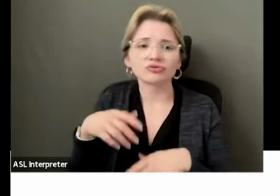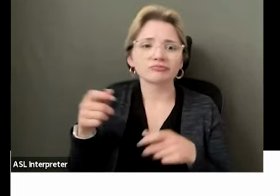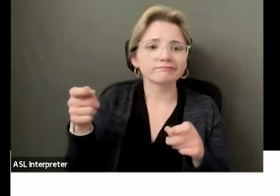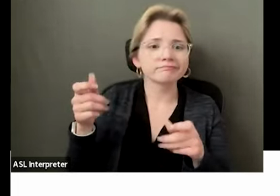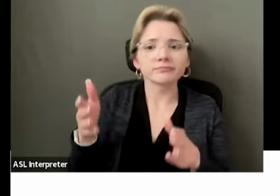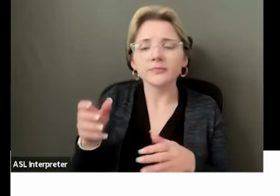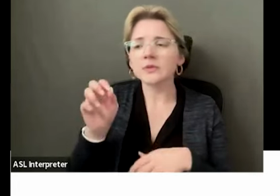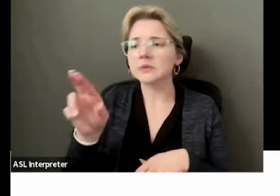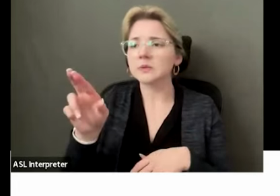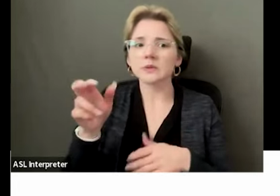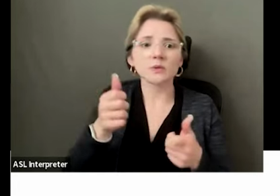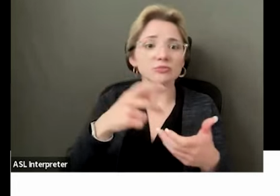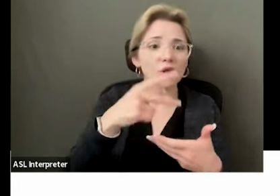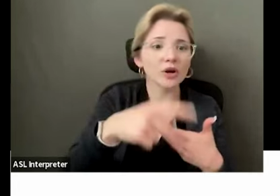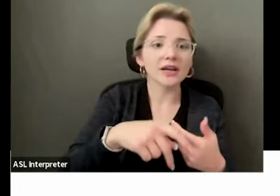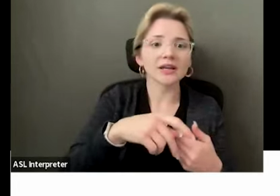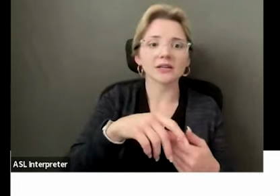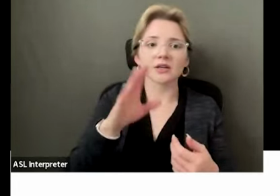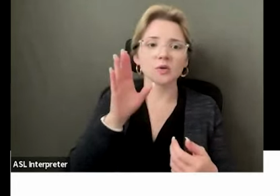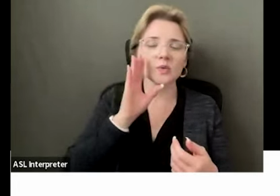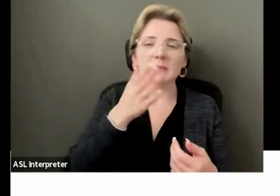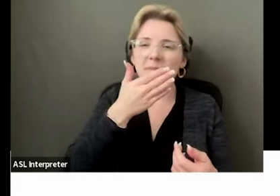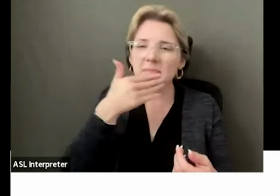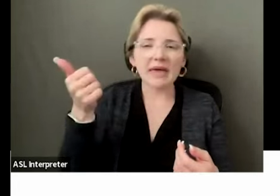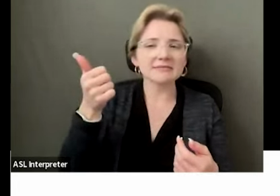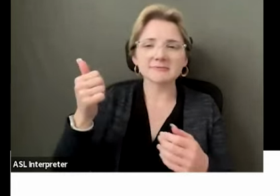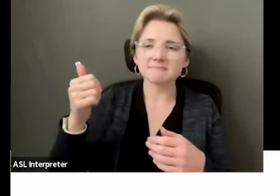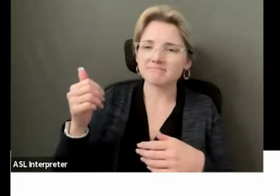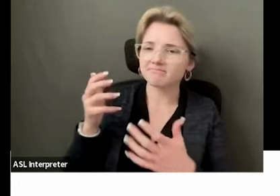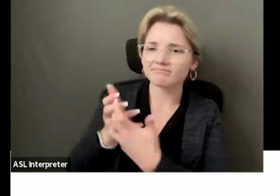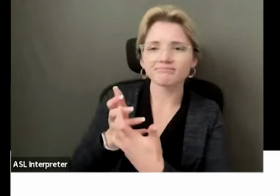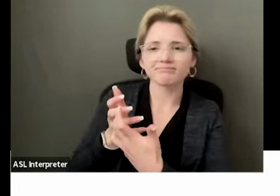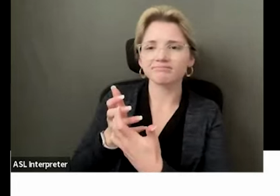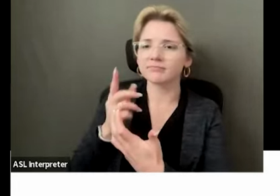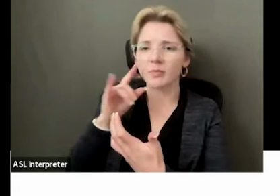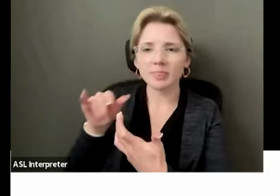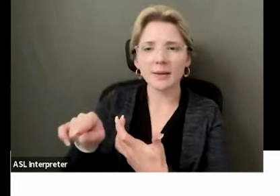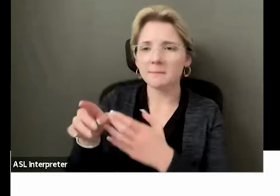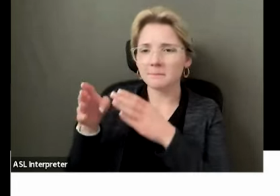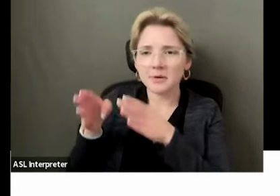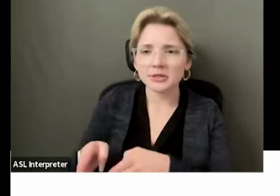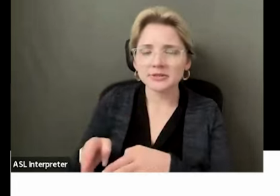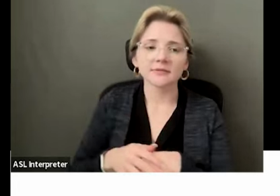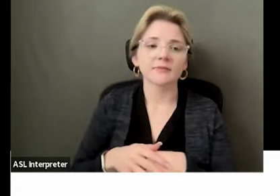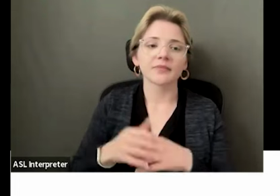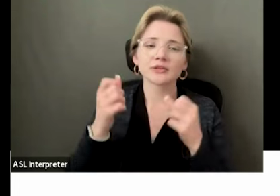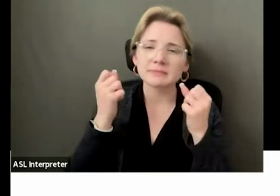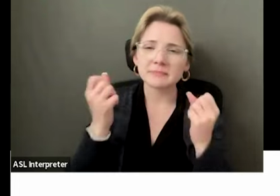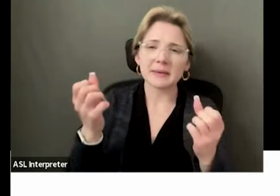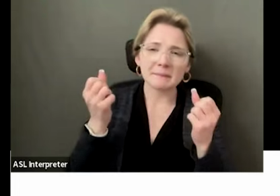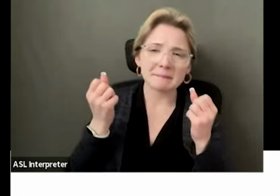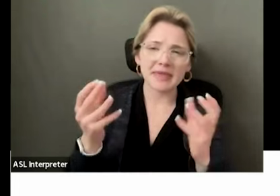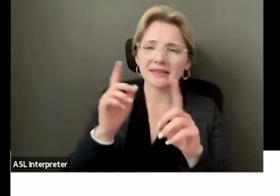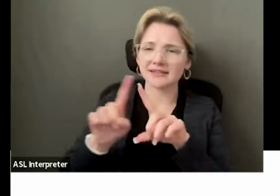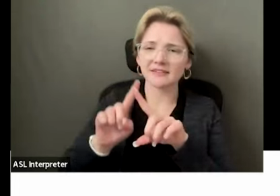that survivor to make sure that we can really address that issue. But many different types of housing programs